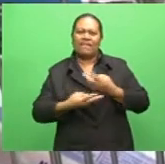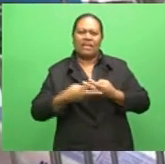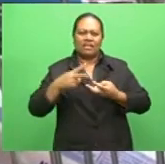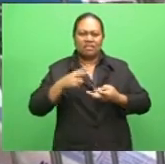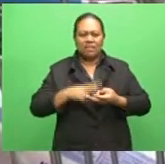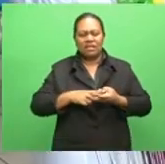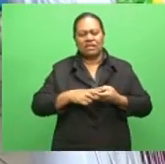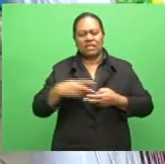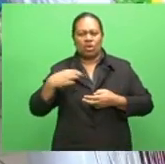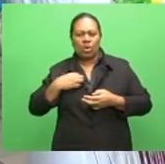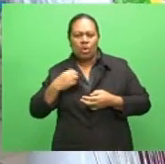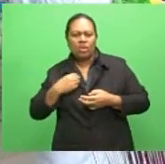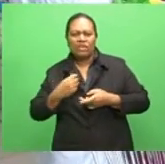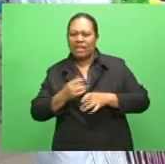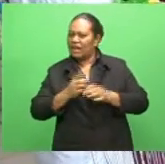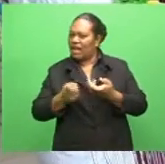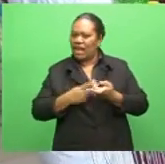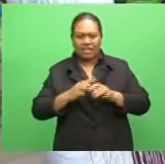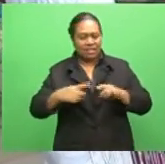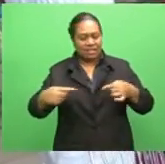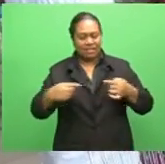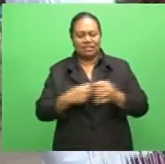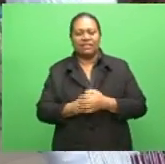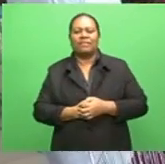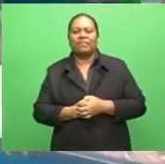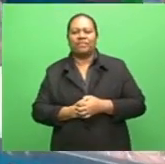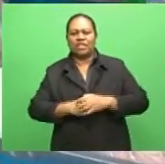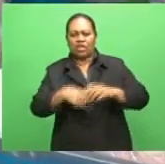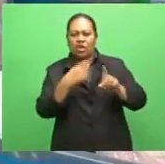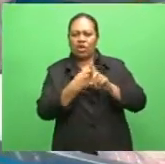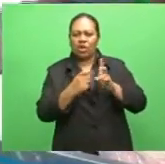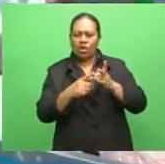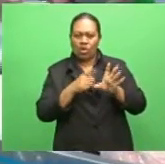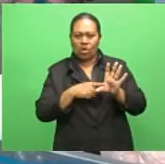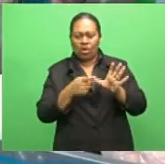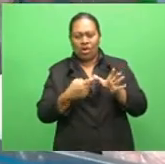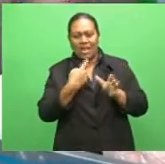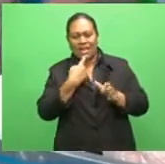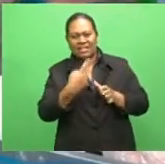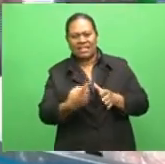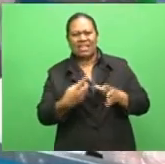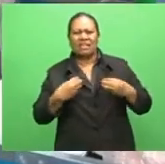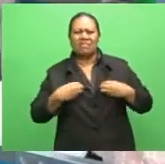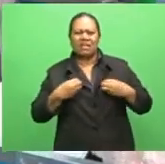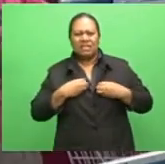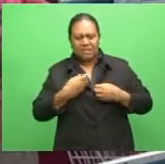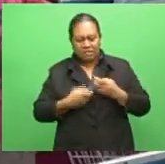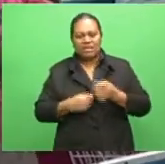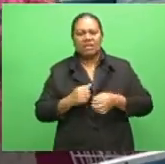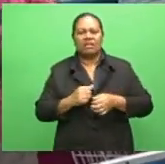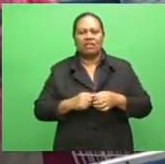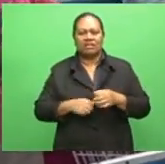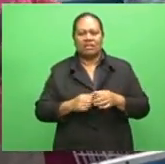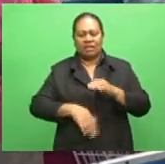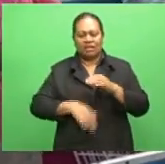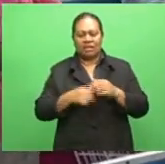goods, clothing, machinery and other items. Koya says discussions with businesses have been fruitful and consumers can expect to see the